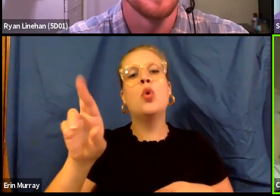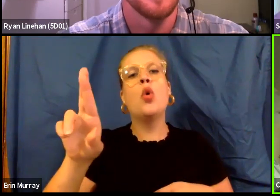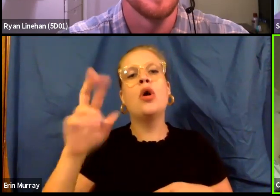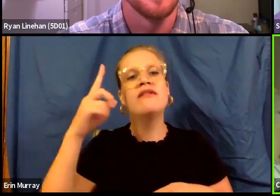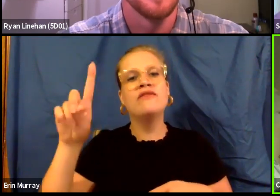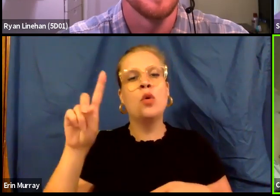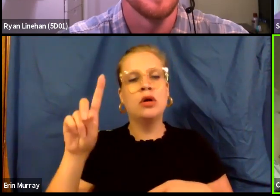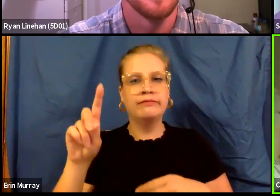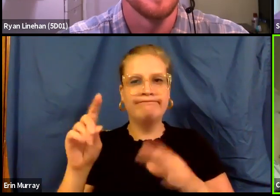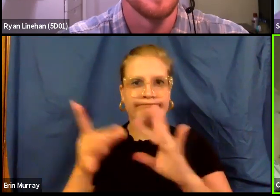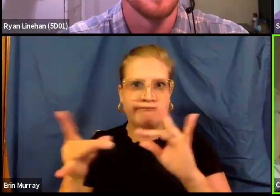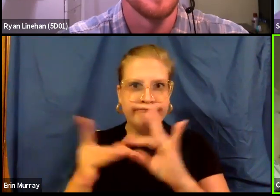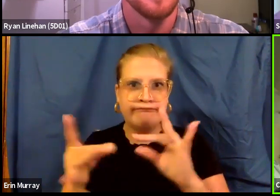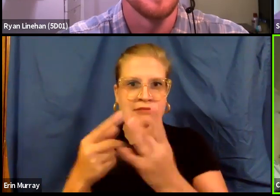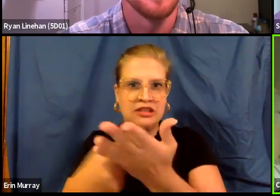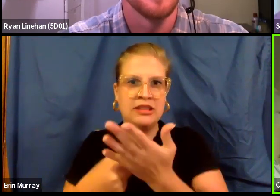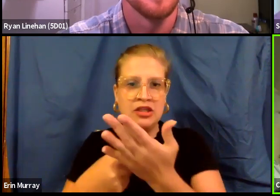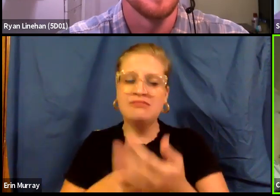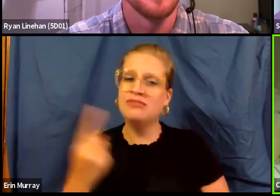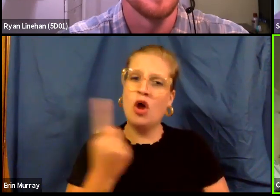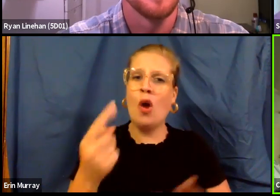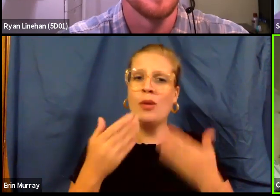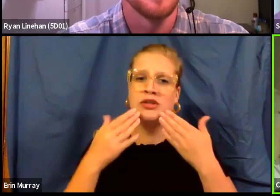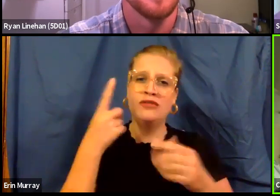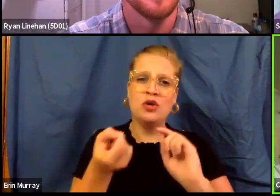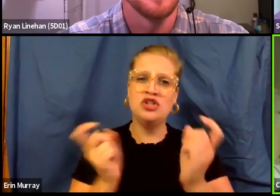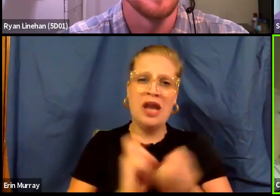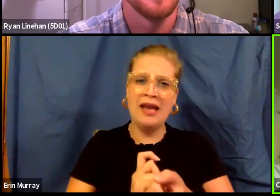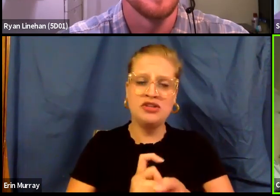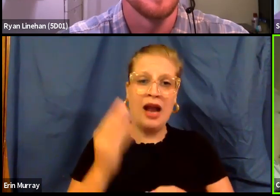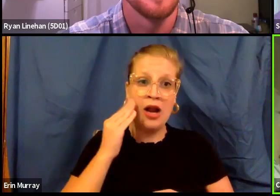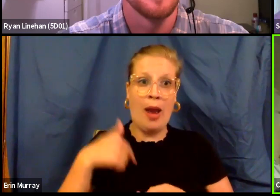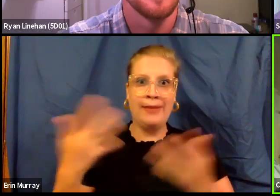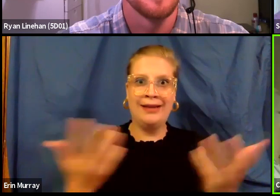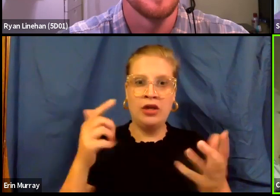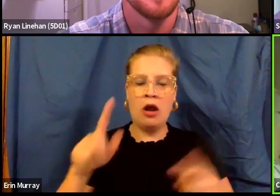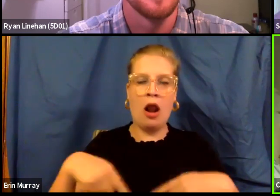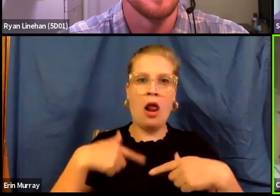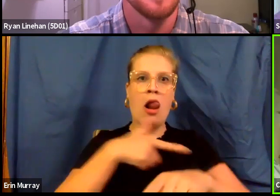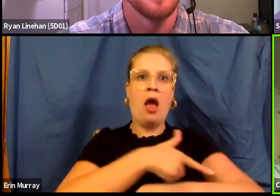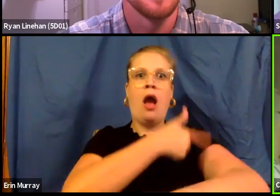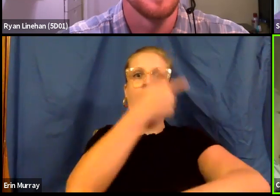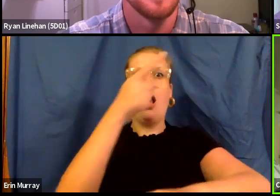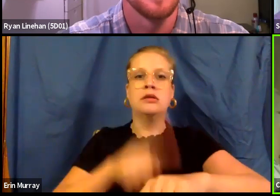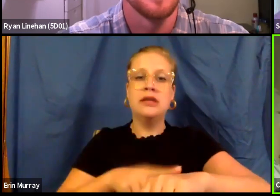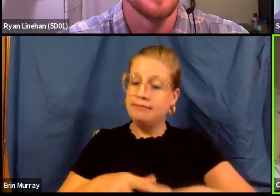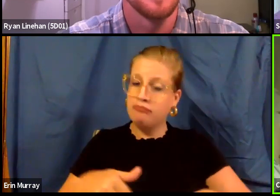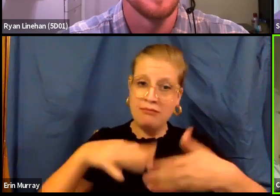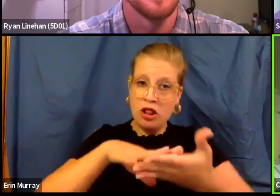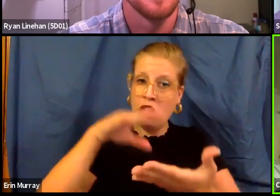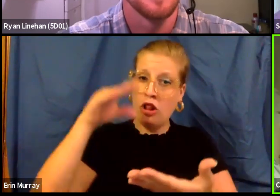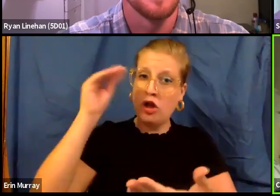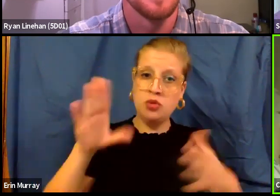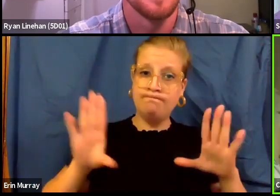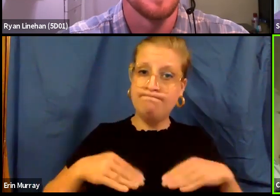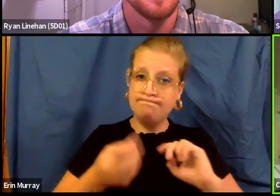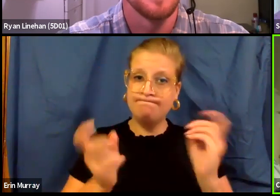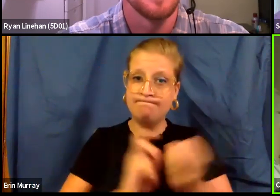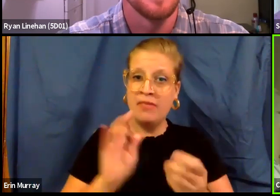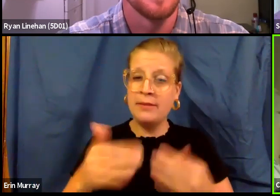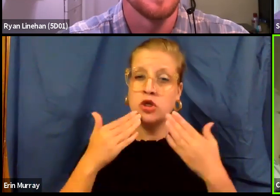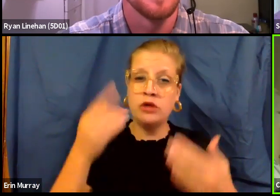for change. And that's one thing I'm not against, even though I've been here a long time and I'm learning to accept change. And that's been a good